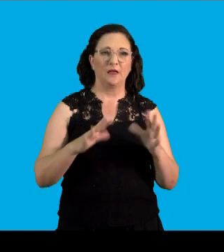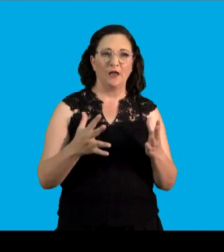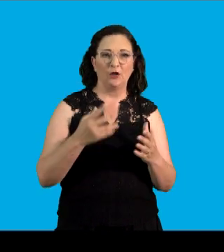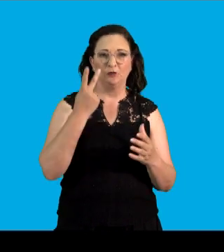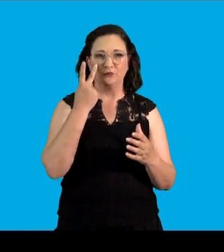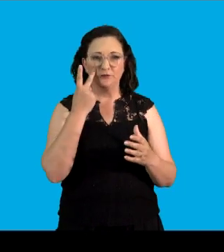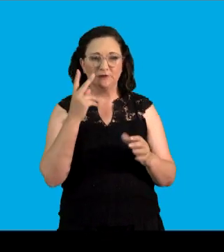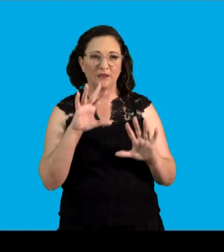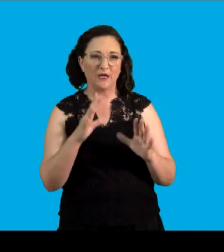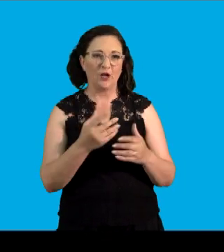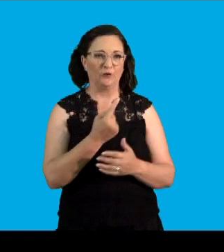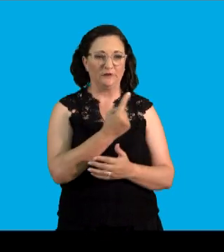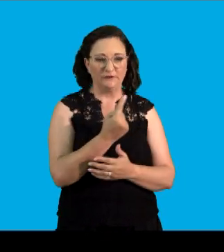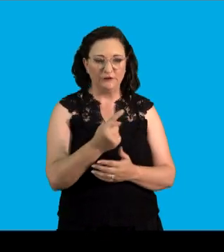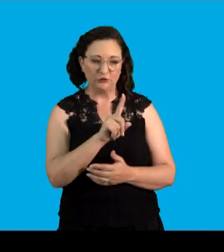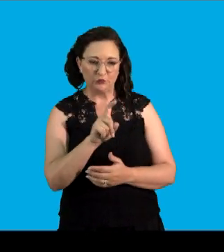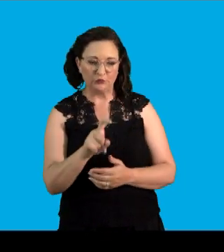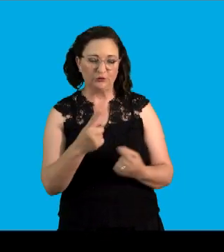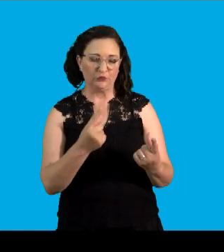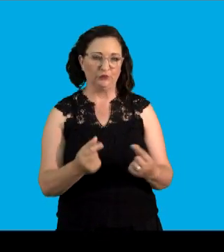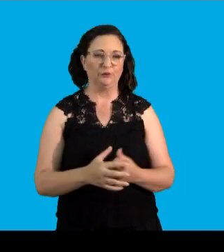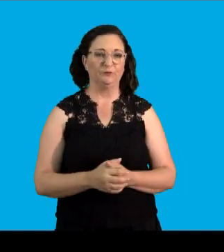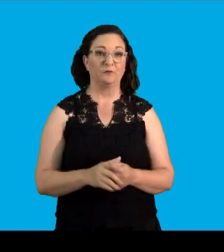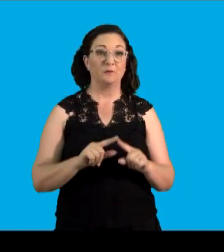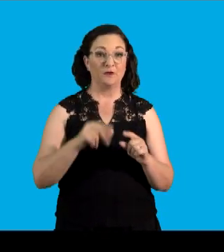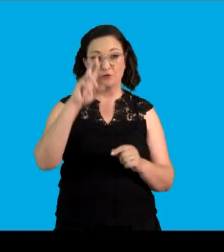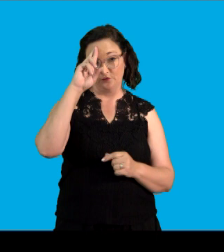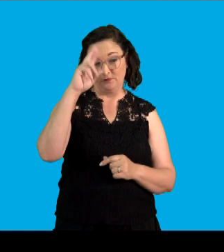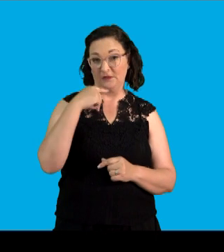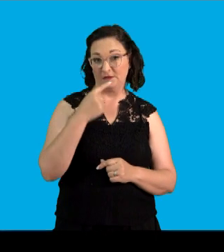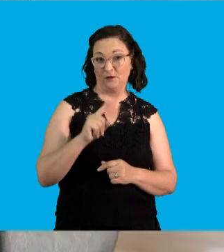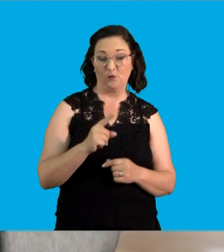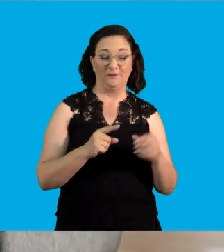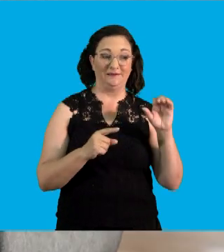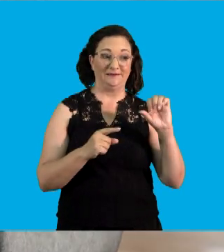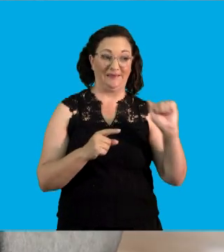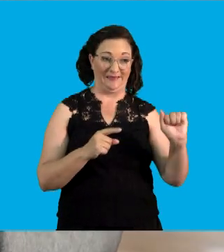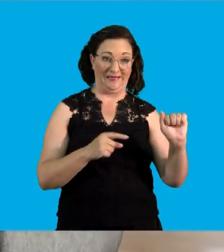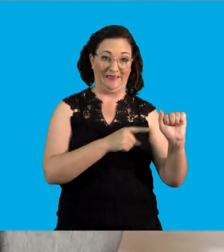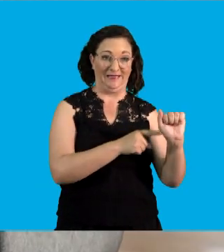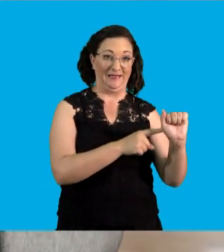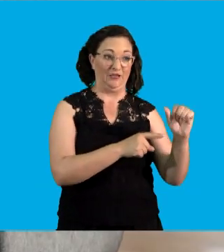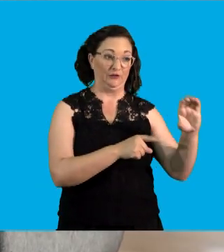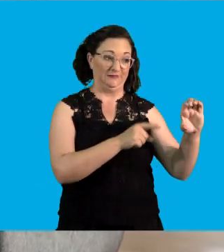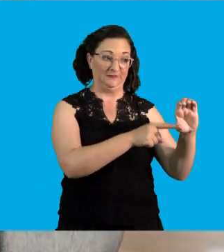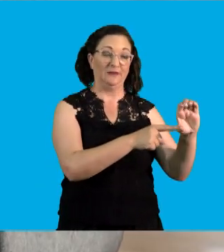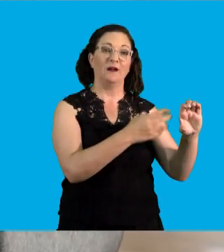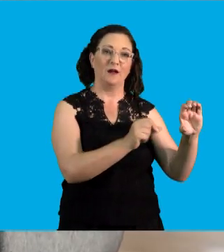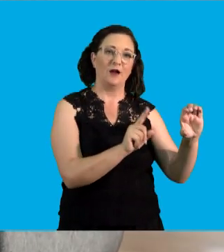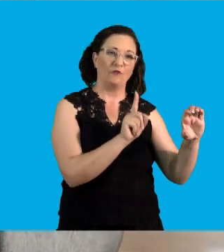to approach each question. Remember, I said to you, section A has got question 1, which